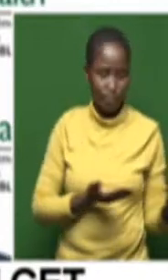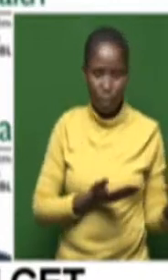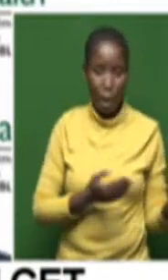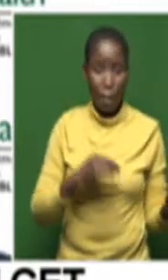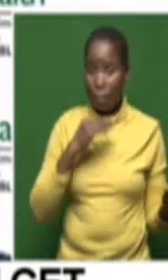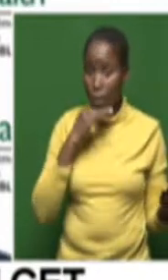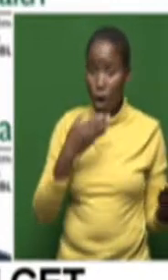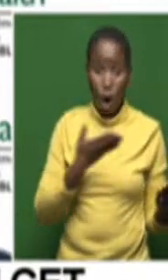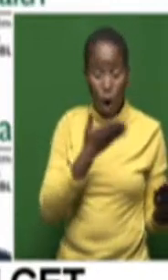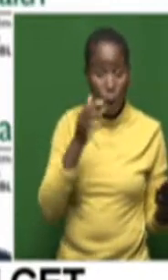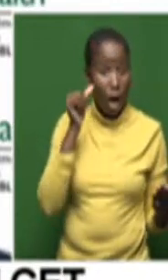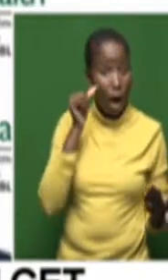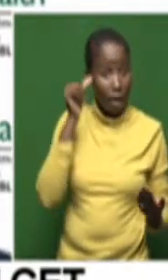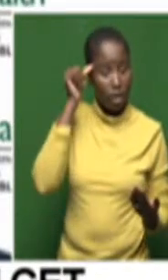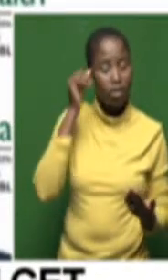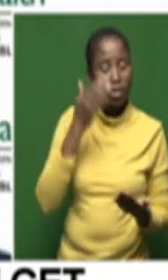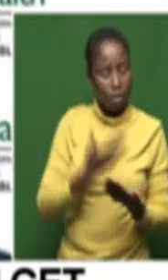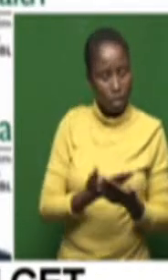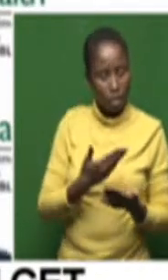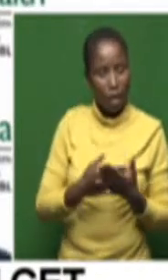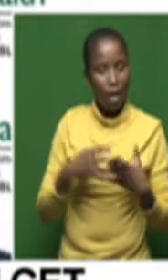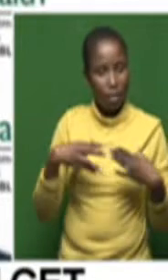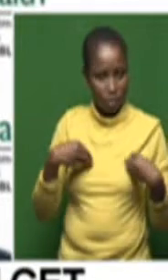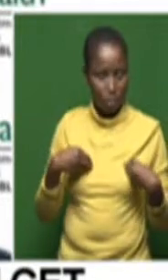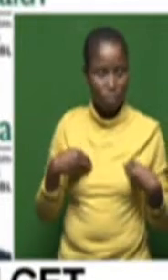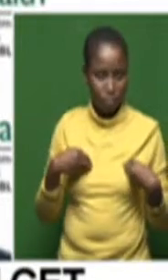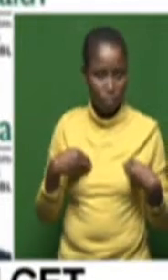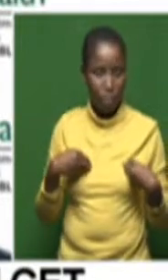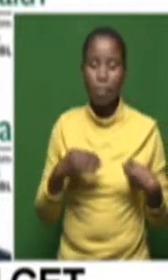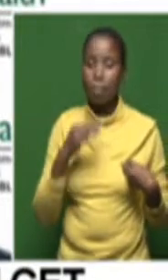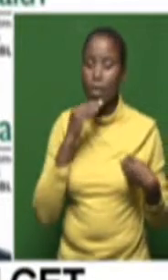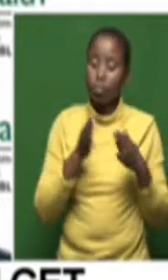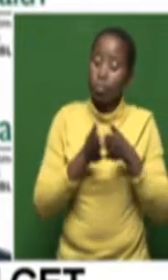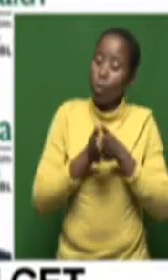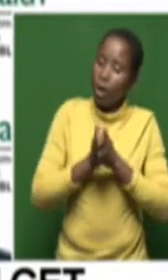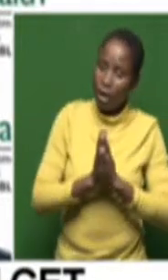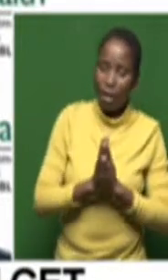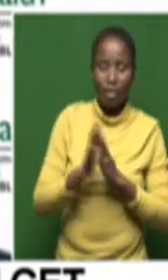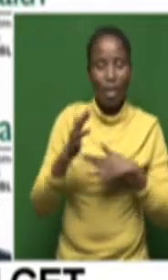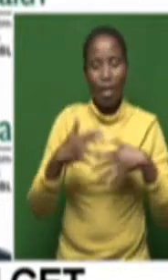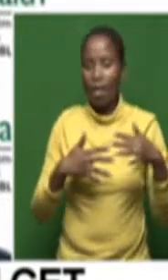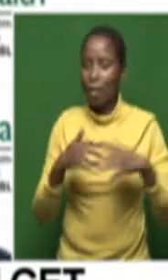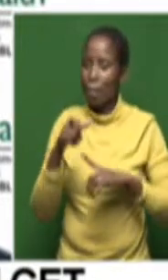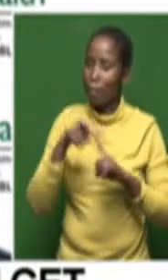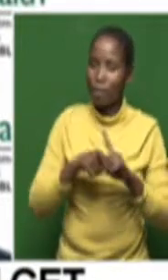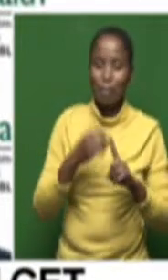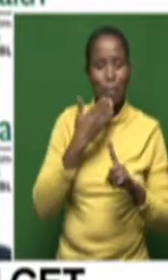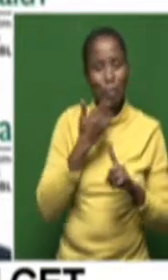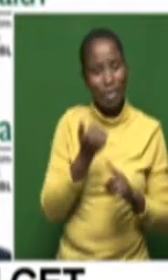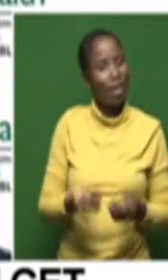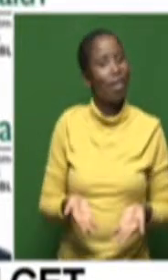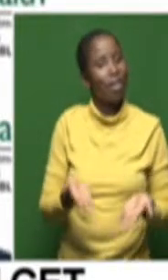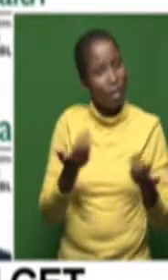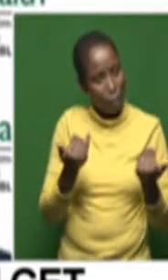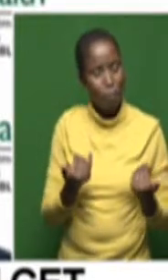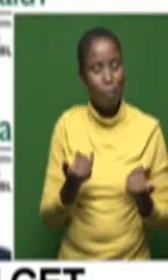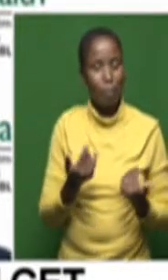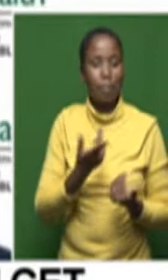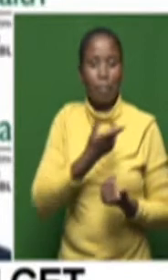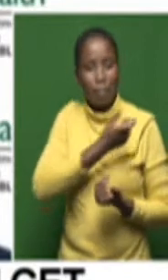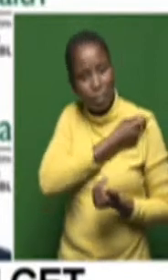now eligible to can take the vaccine. So we urge everybody, please, to come forward so that we can all be